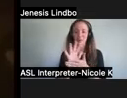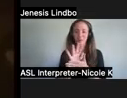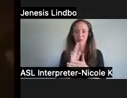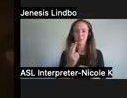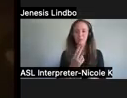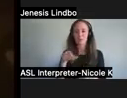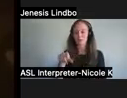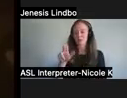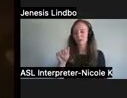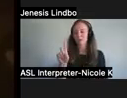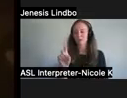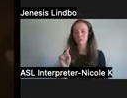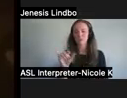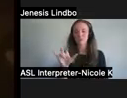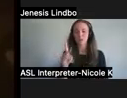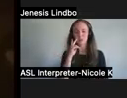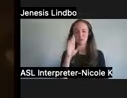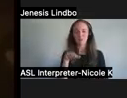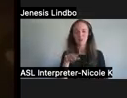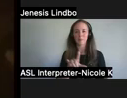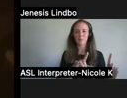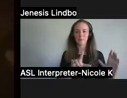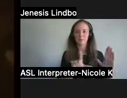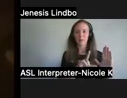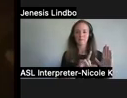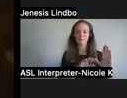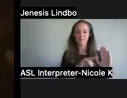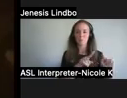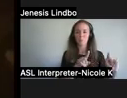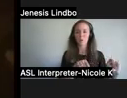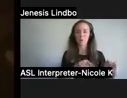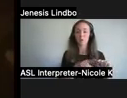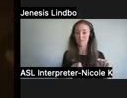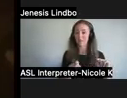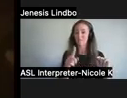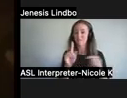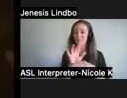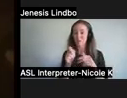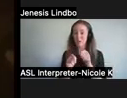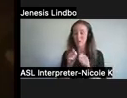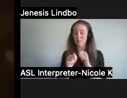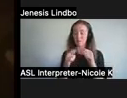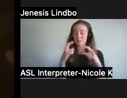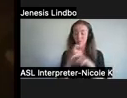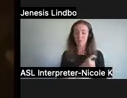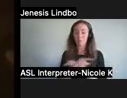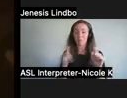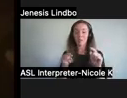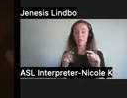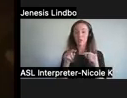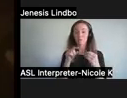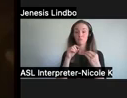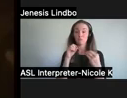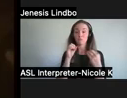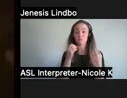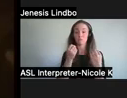again. You'll see them in the lower left corner here. And this is a really complex video game, but they're able to completely play this game by sipping and blowing into these